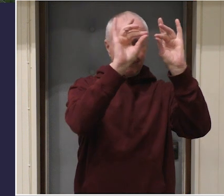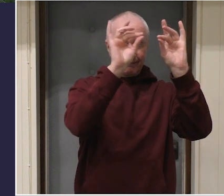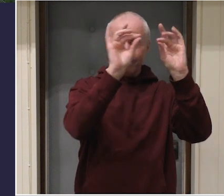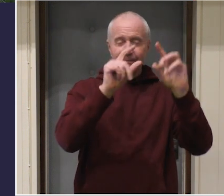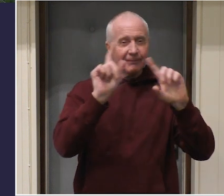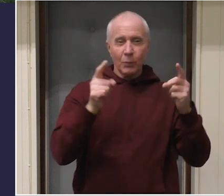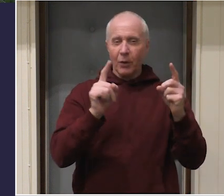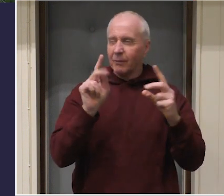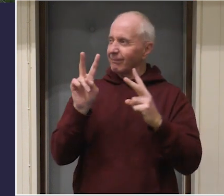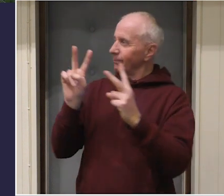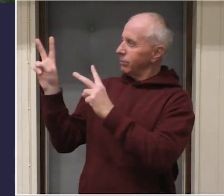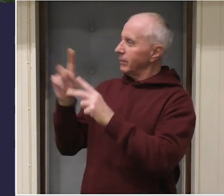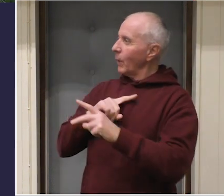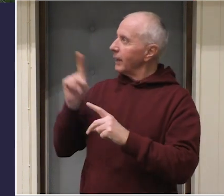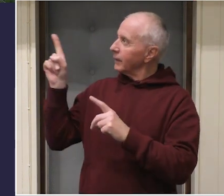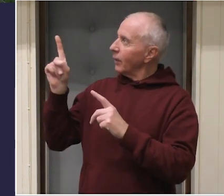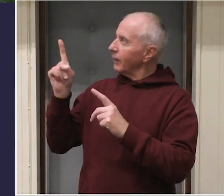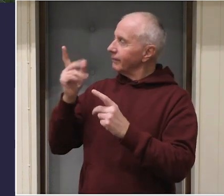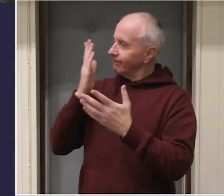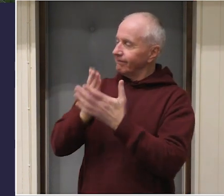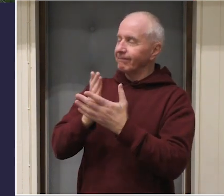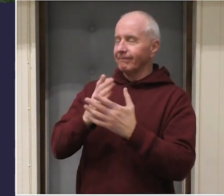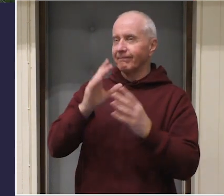picture because this is not an actual picture of the sky.